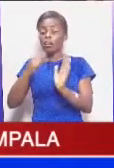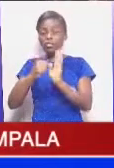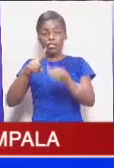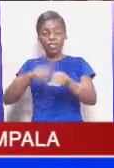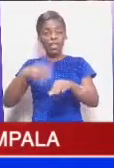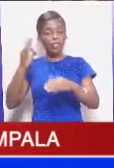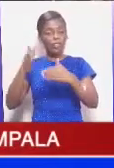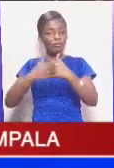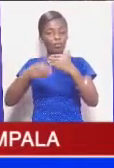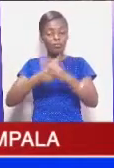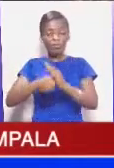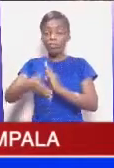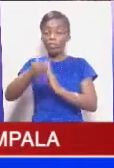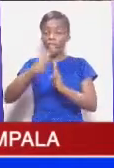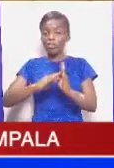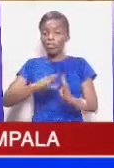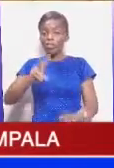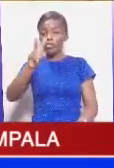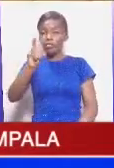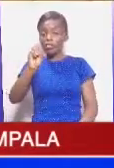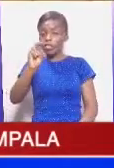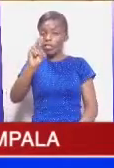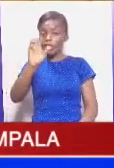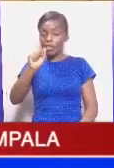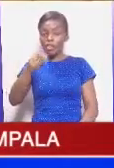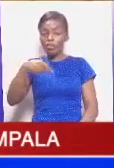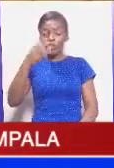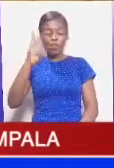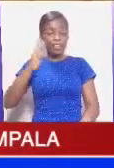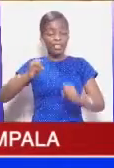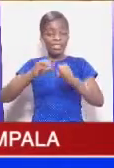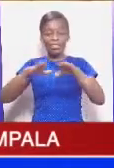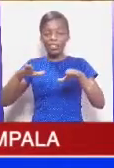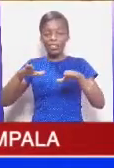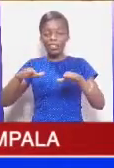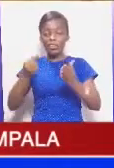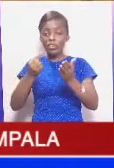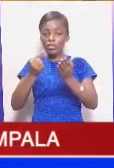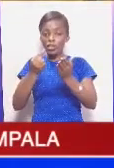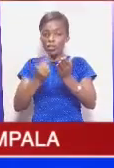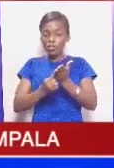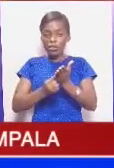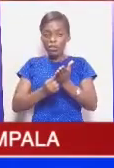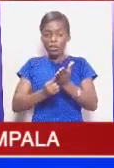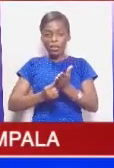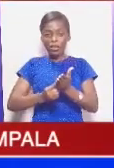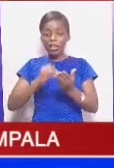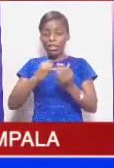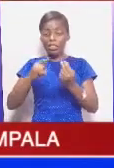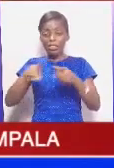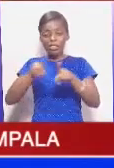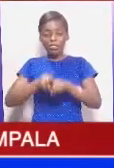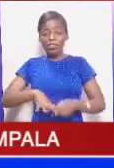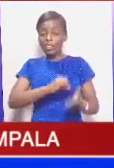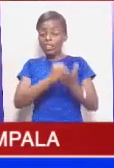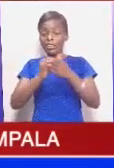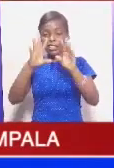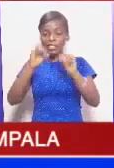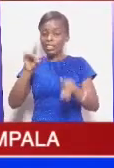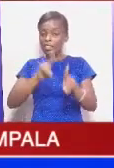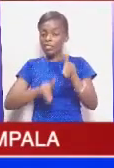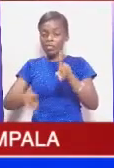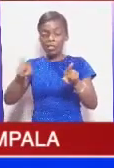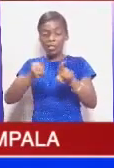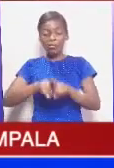eby'omuggalo era Profesa Vinand Nantulya eyaliko ssentebe wa Uganda AIDS Commission agamba n'ababayambako n'okusomesa abantu